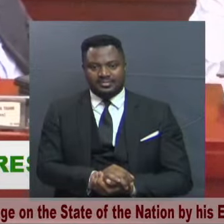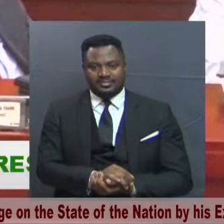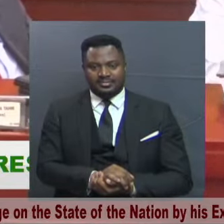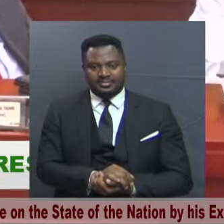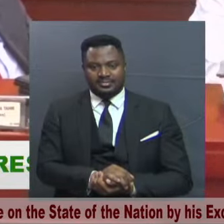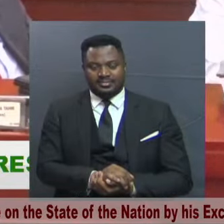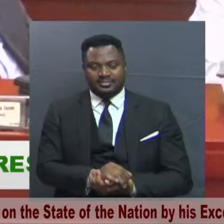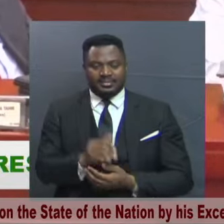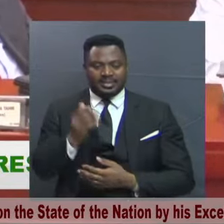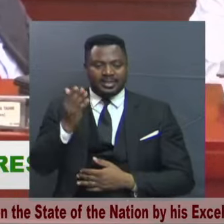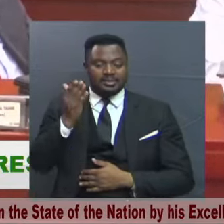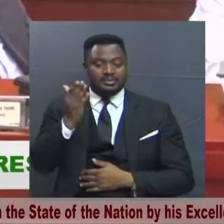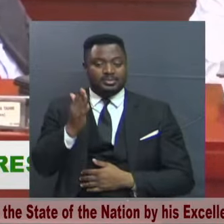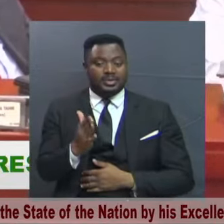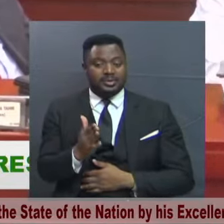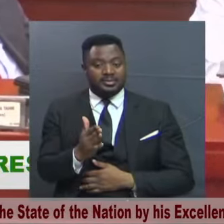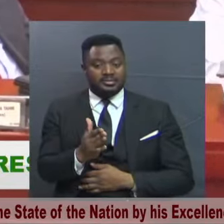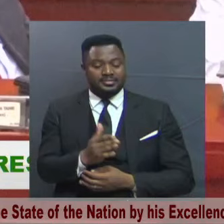M